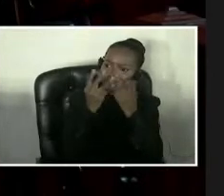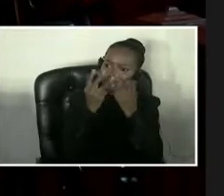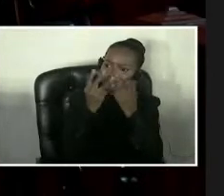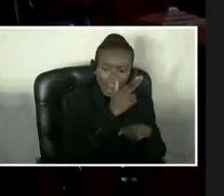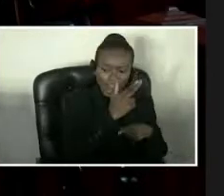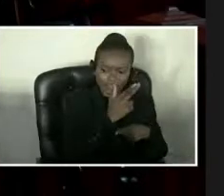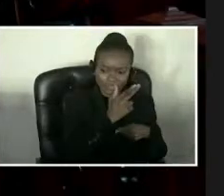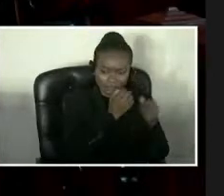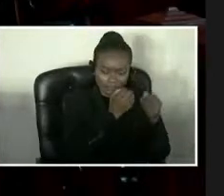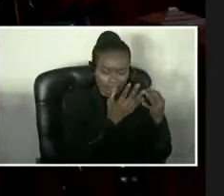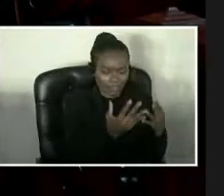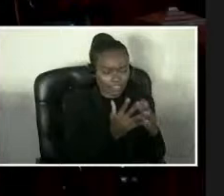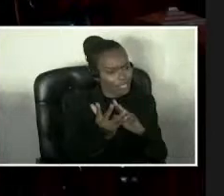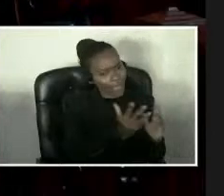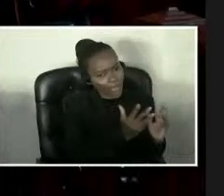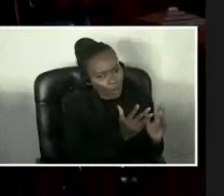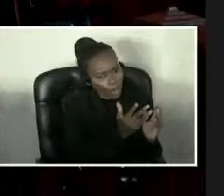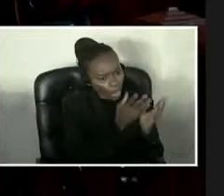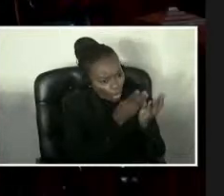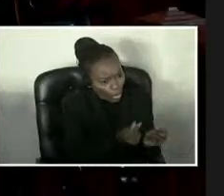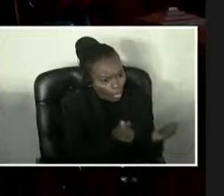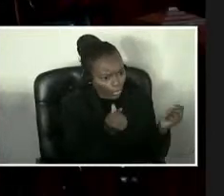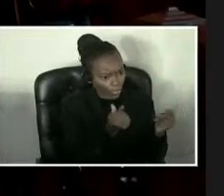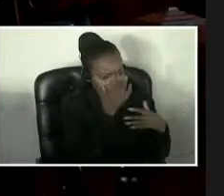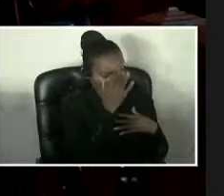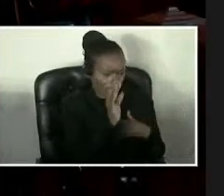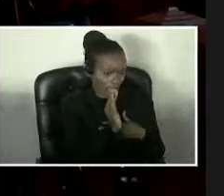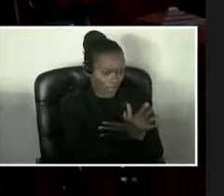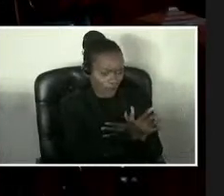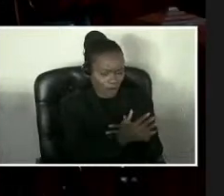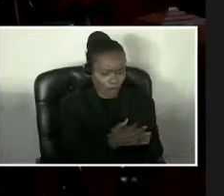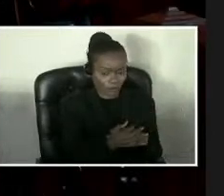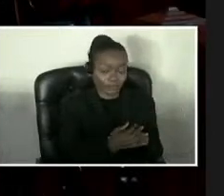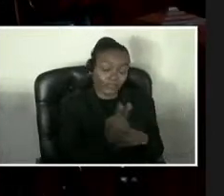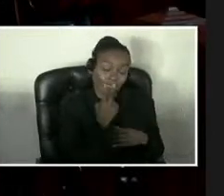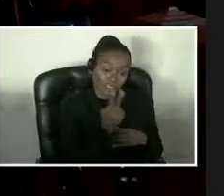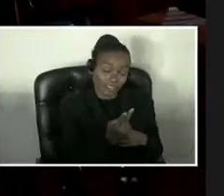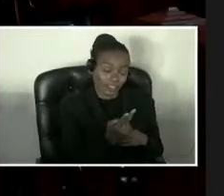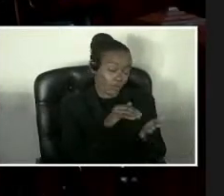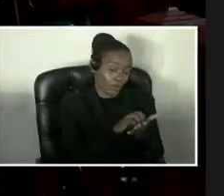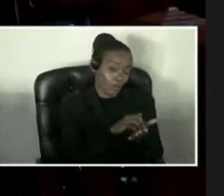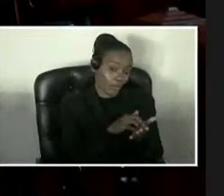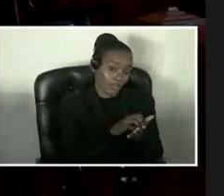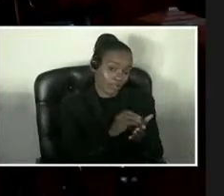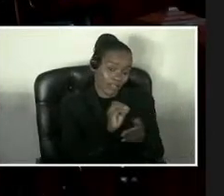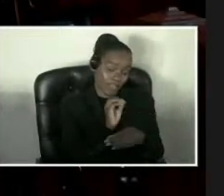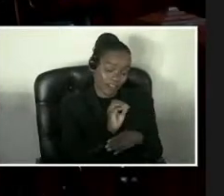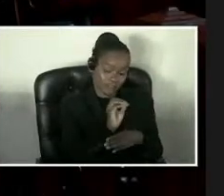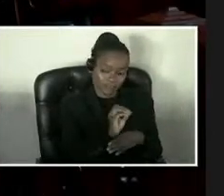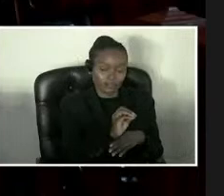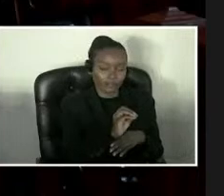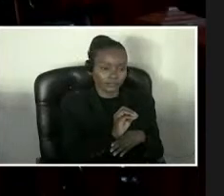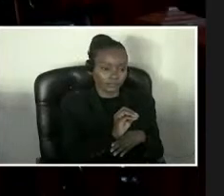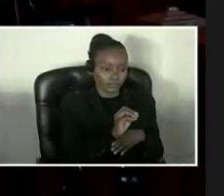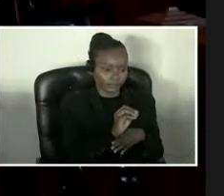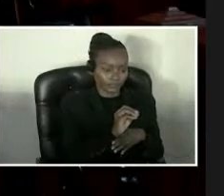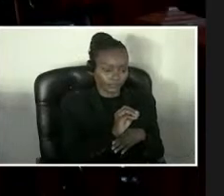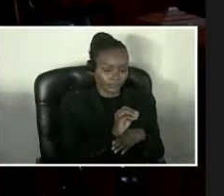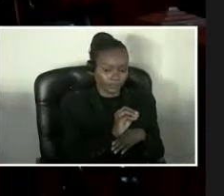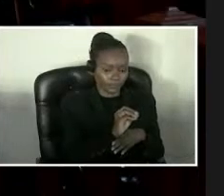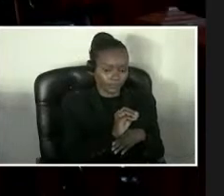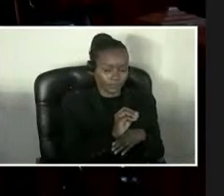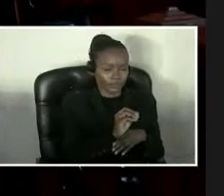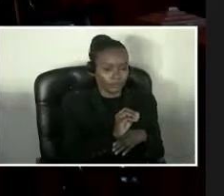we saw this during our visit to alej where we find weaknesses aman is emanating from the head of officer with office